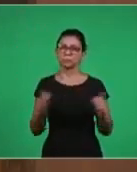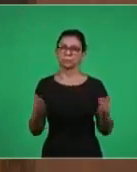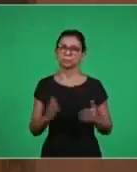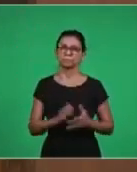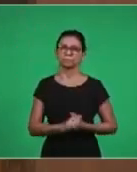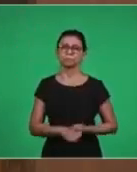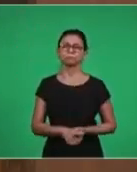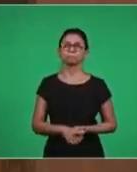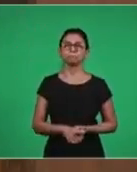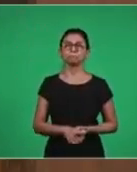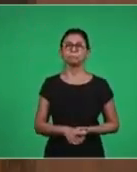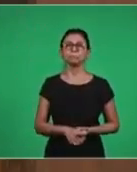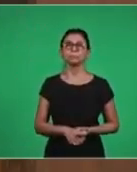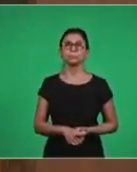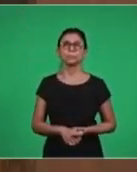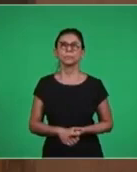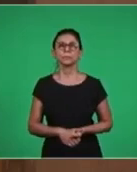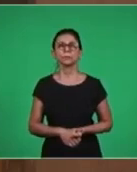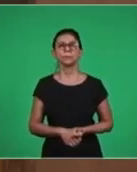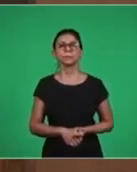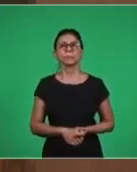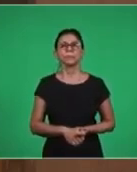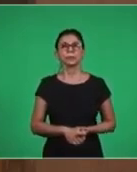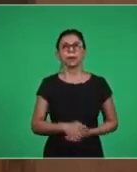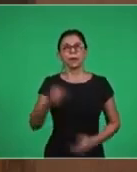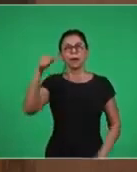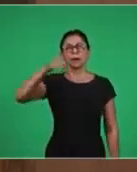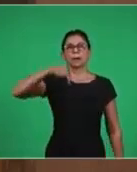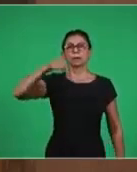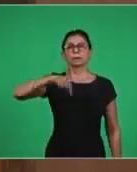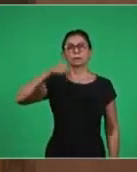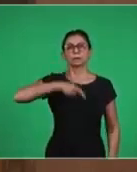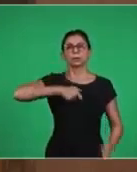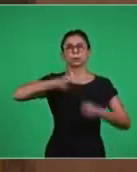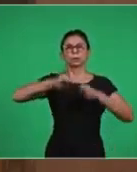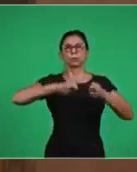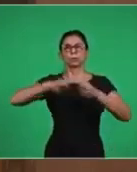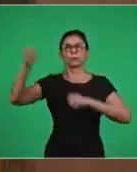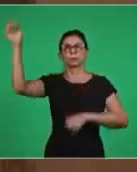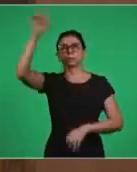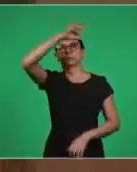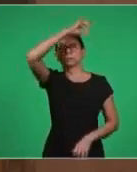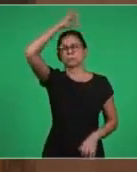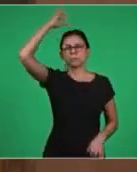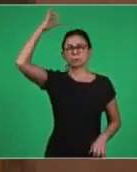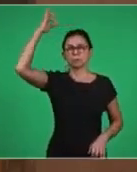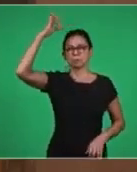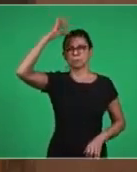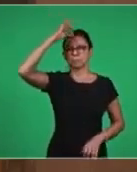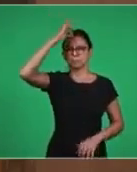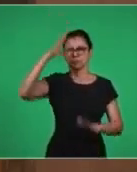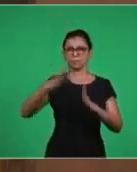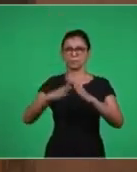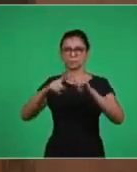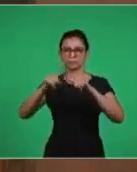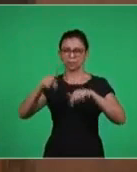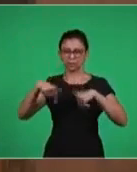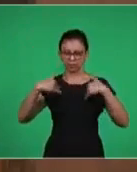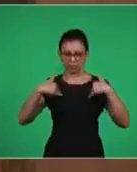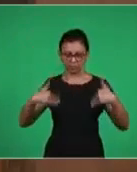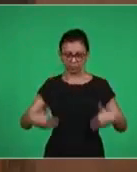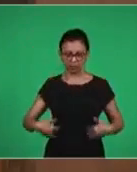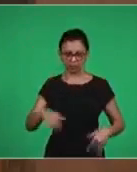not going to change any of this. The one who changes is the government of the Holy Spirit. The church is the body of